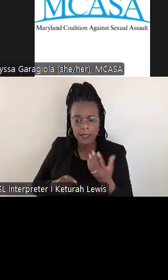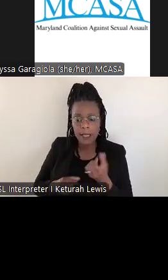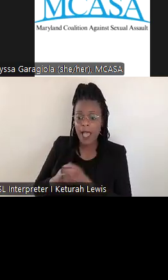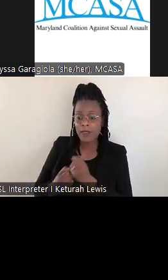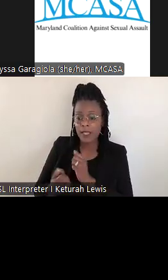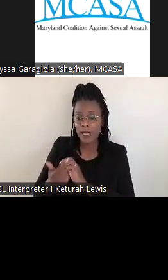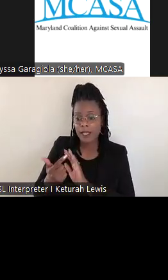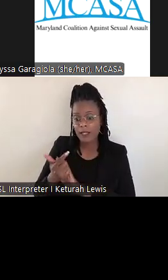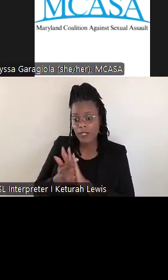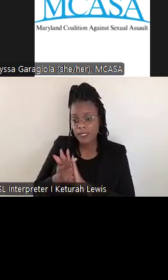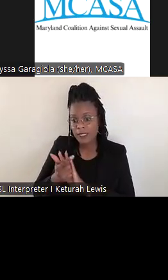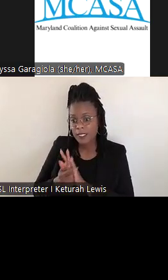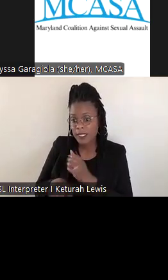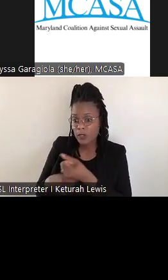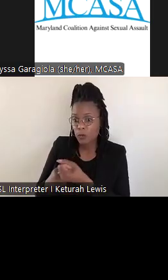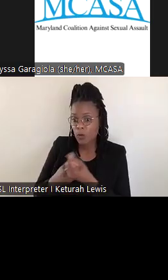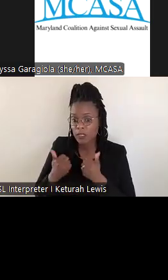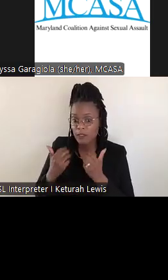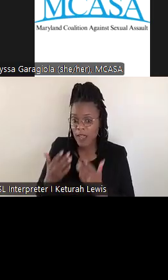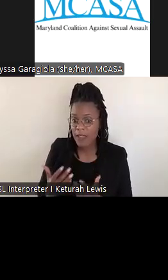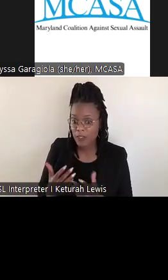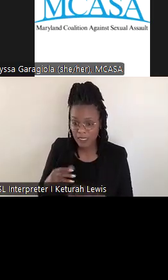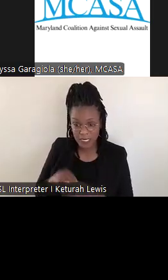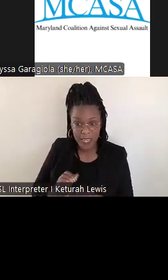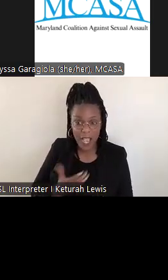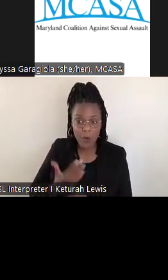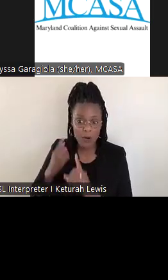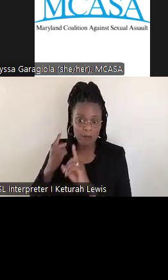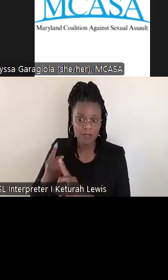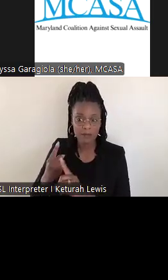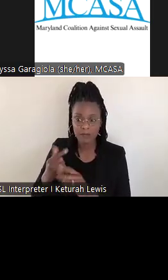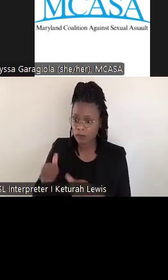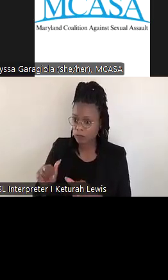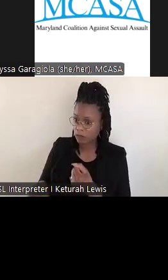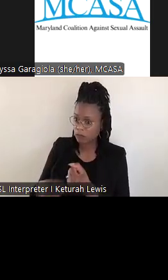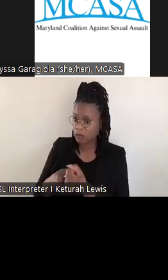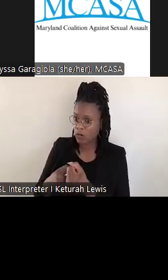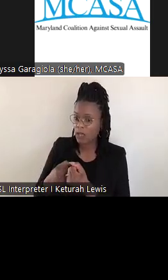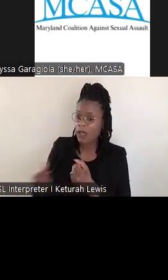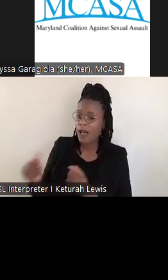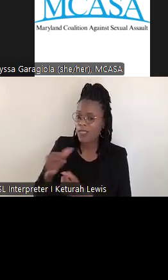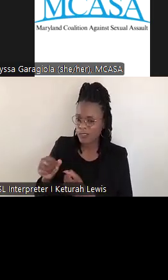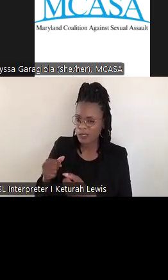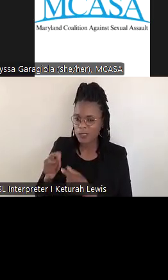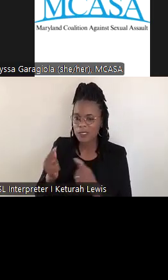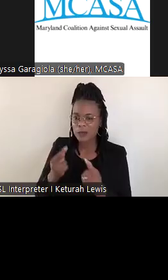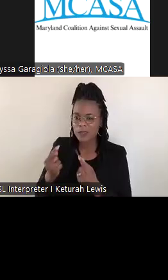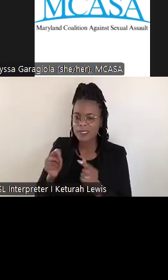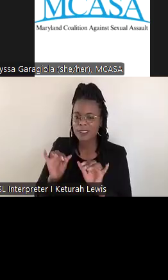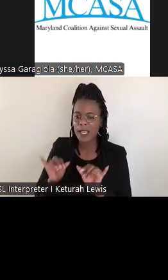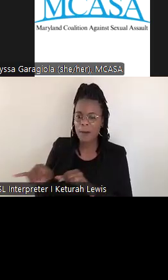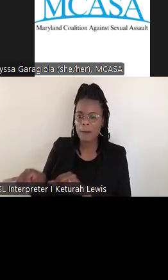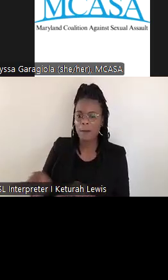survivors, that's something that's right in MCASA's mission. And we try to help other folks with being able to do that. If you work